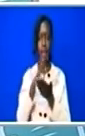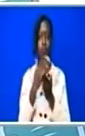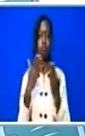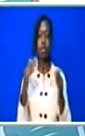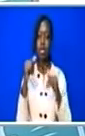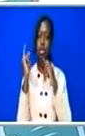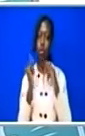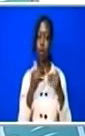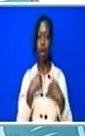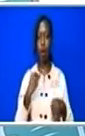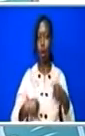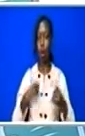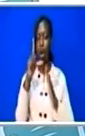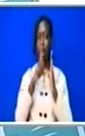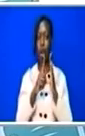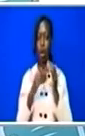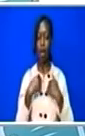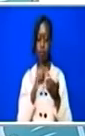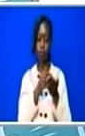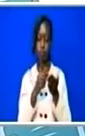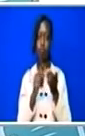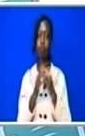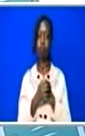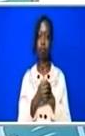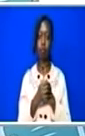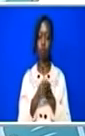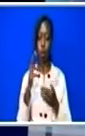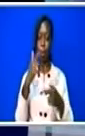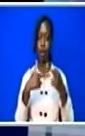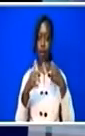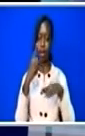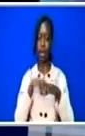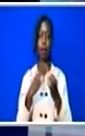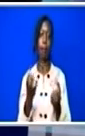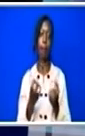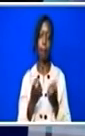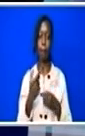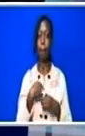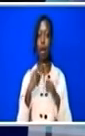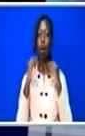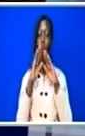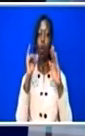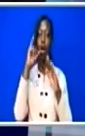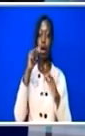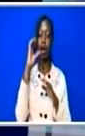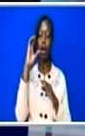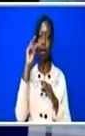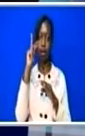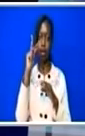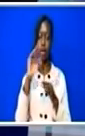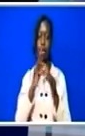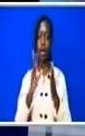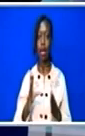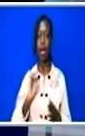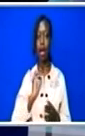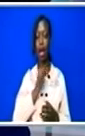and you have enjoyed the lesson. You've taken your notes. You know that to revise them when you need to. I've been your host, Jack Mutinda. Our sign language